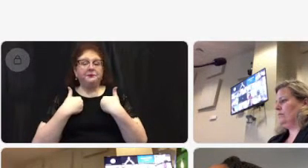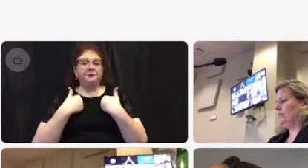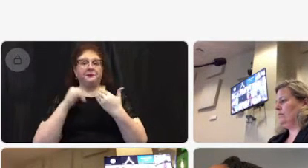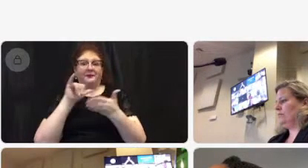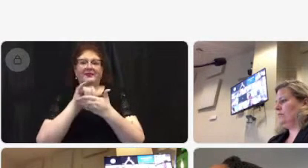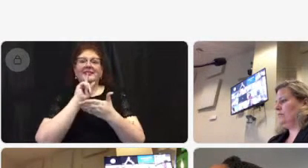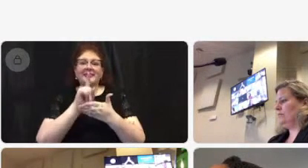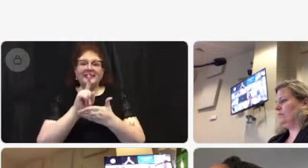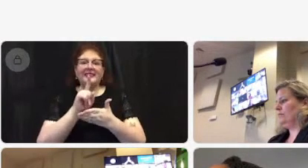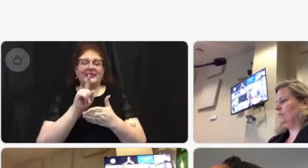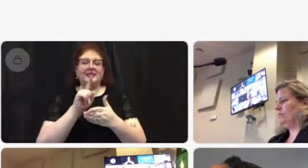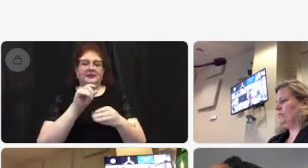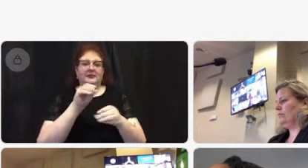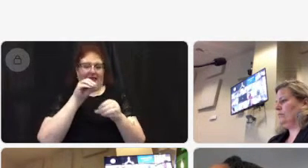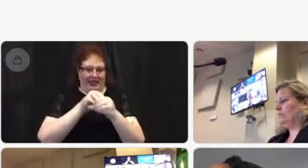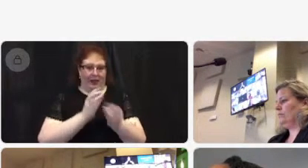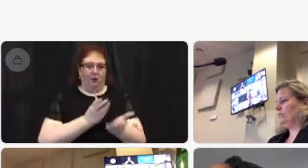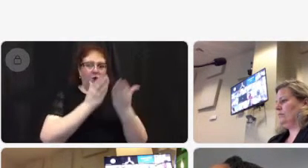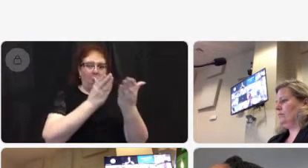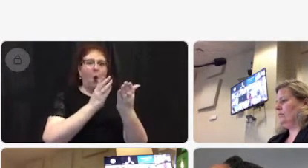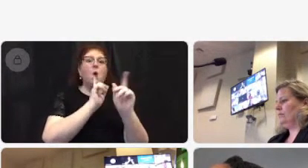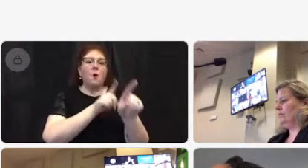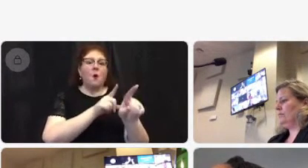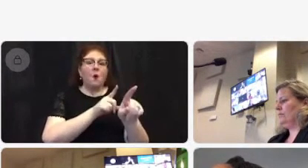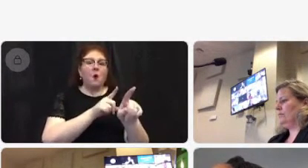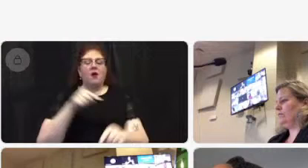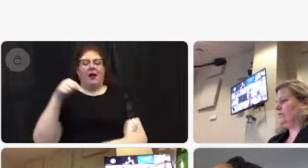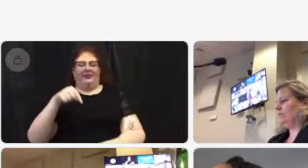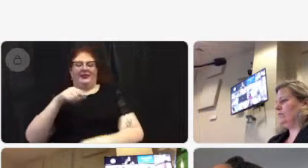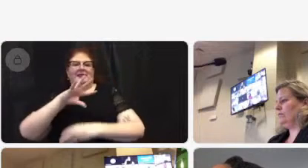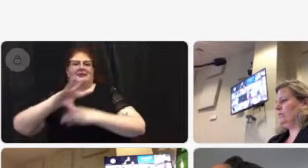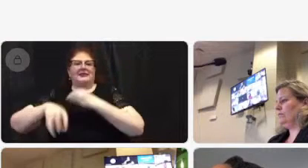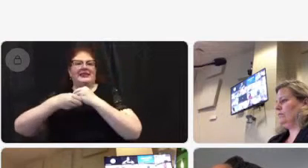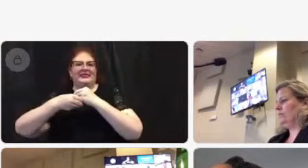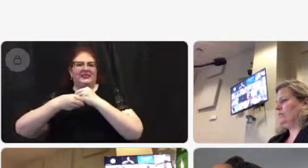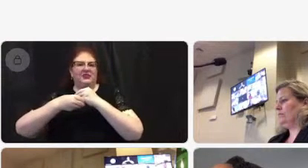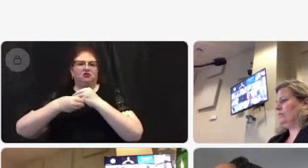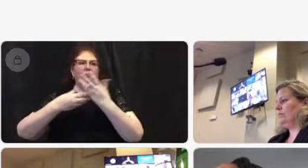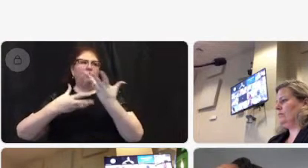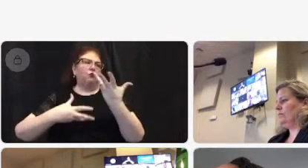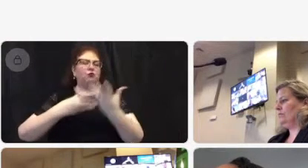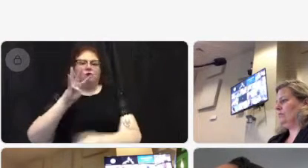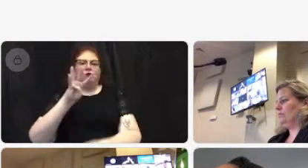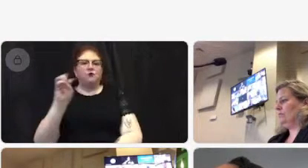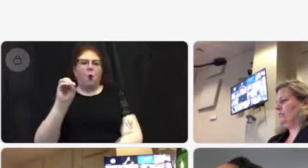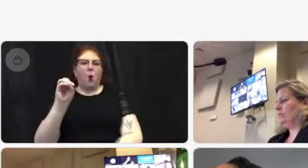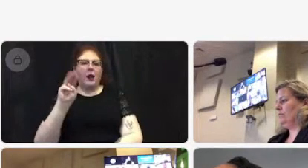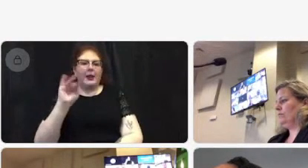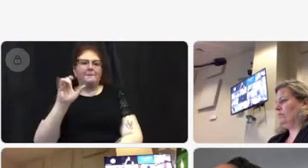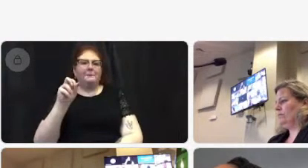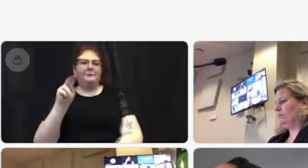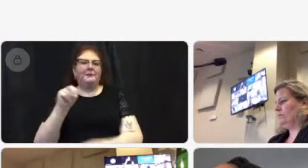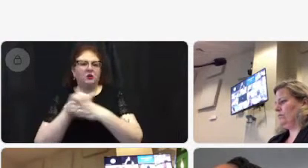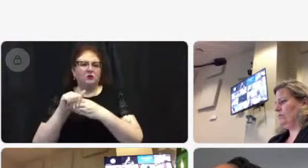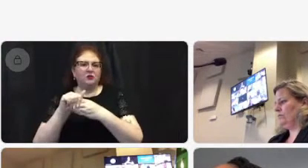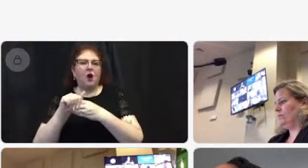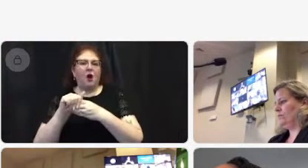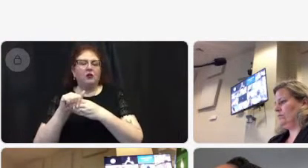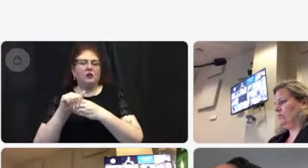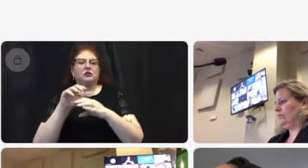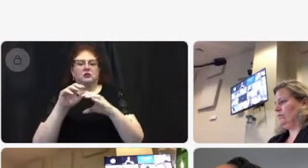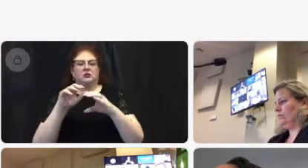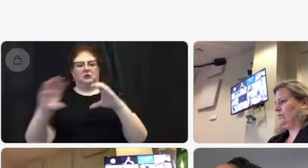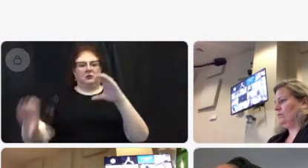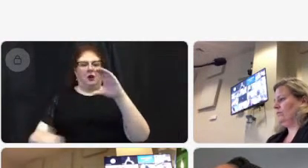is on top of that. So we're talking about an additional $40 million on top of what we already have done